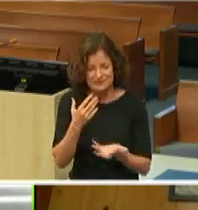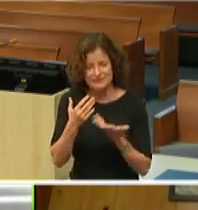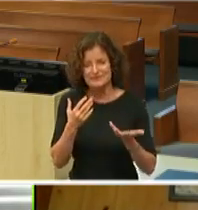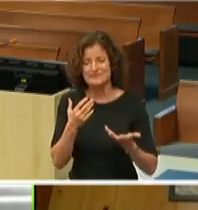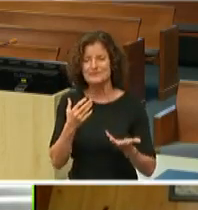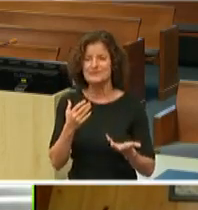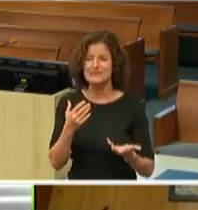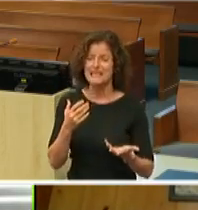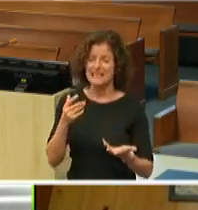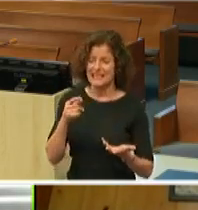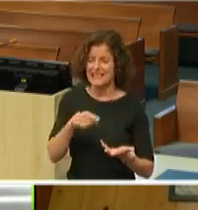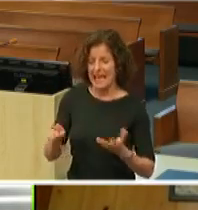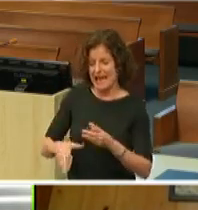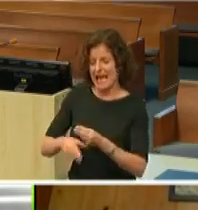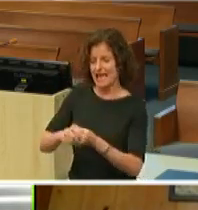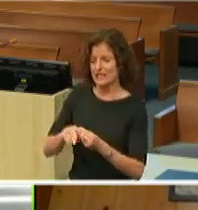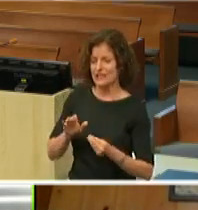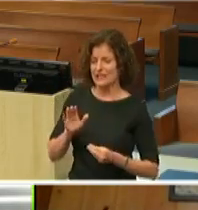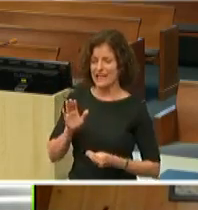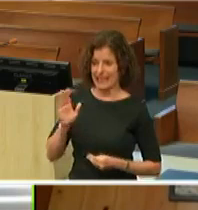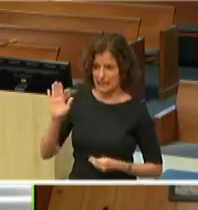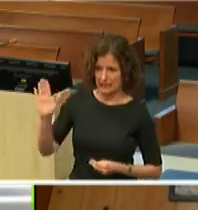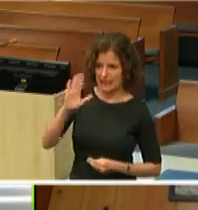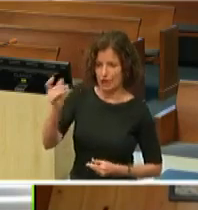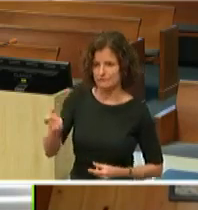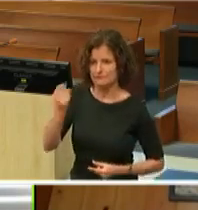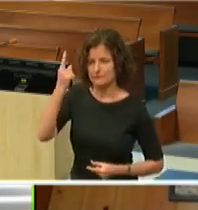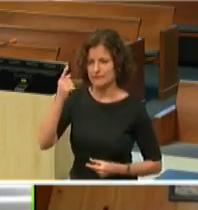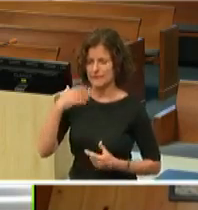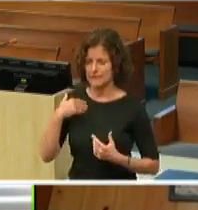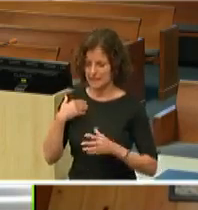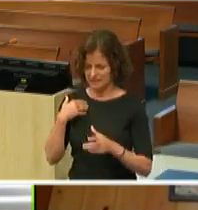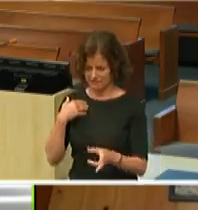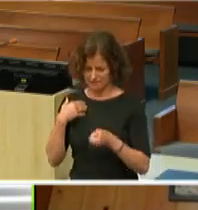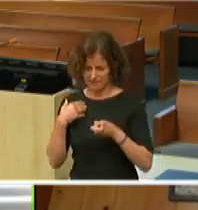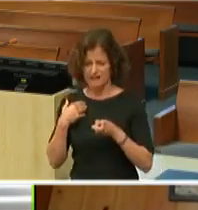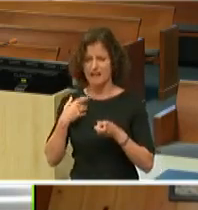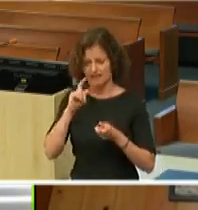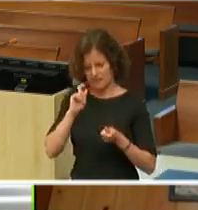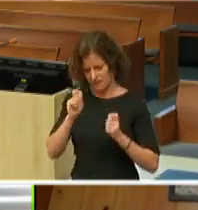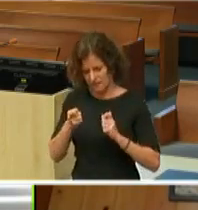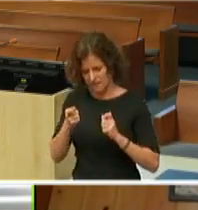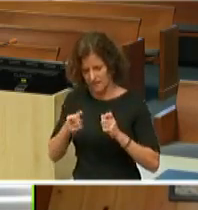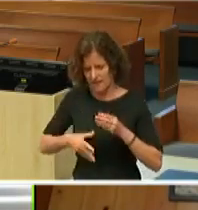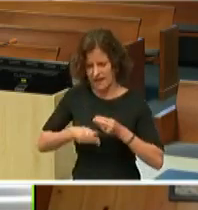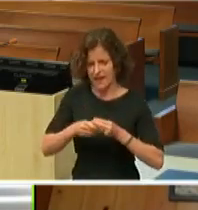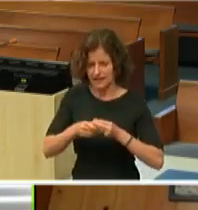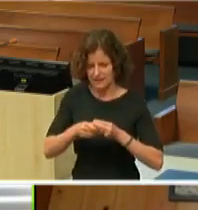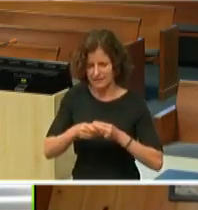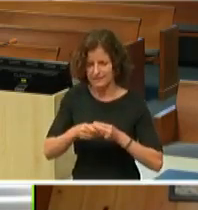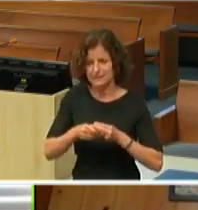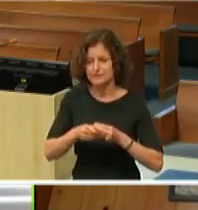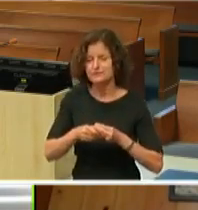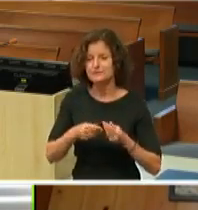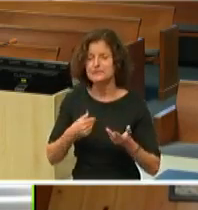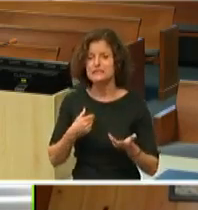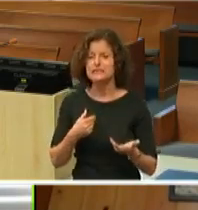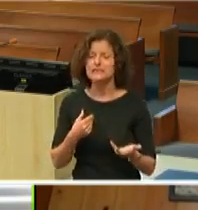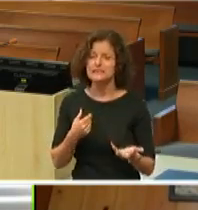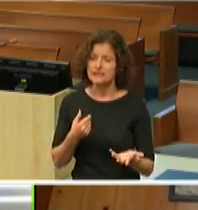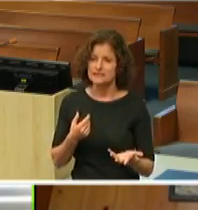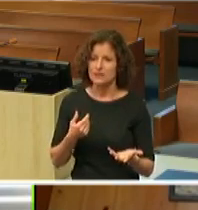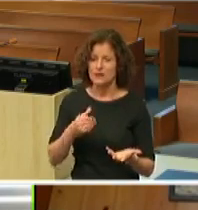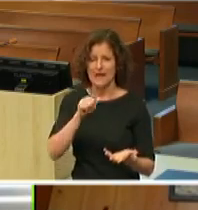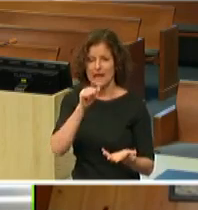their understanding to it. Okay. They took their pieces out of it and they added their understanding to it. I don't